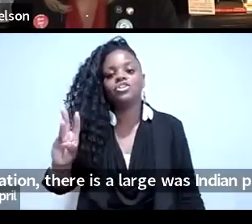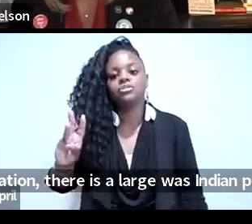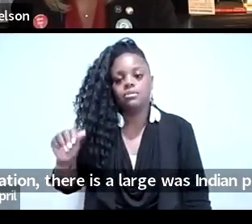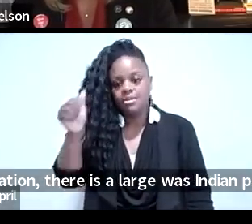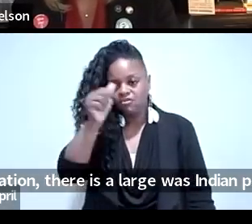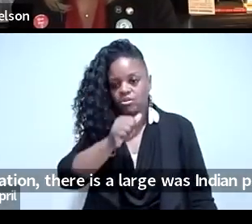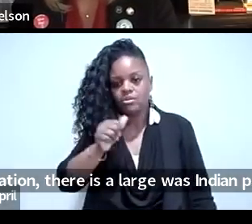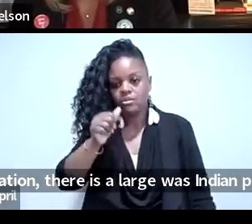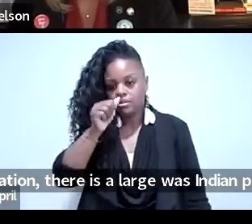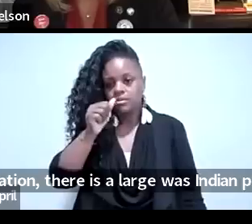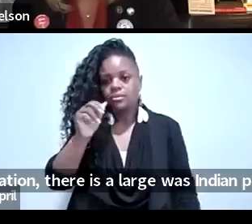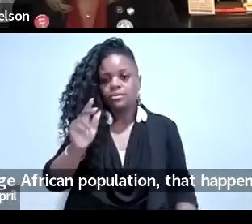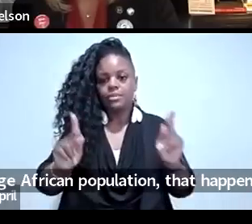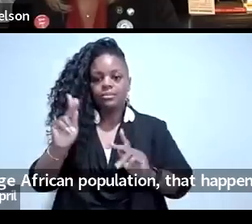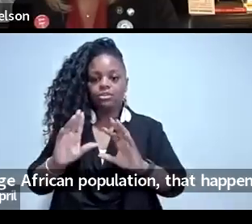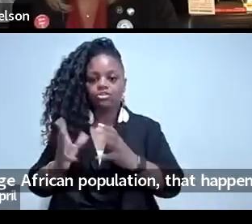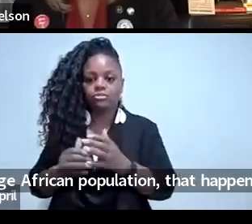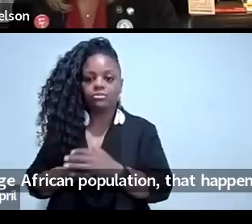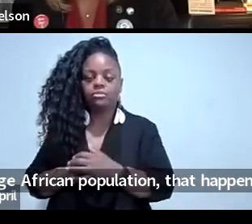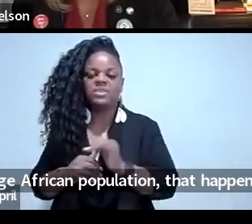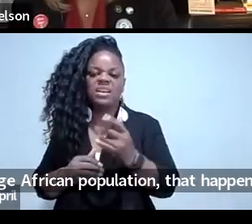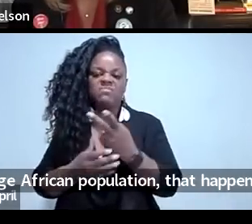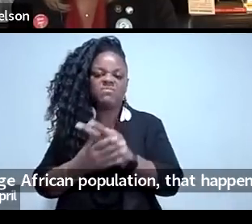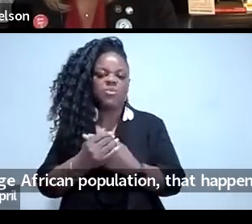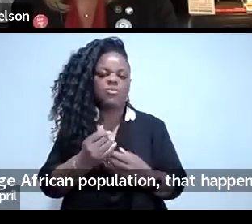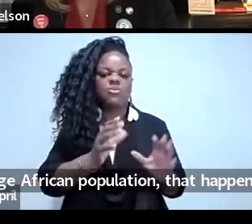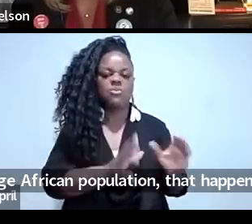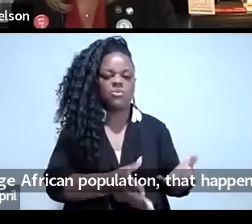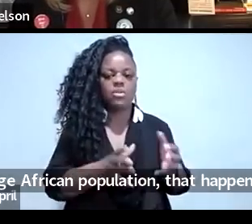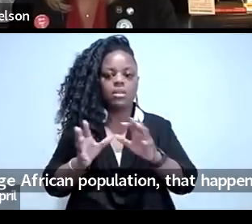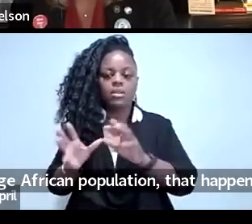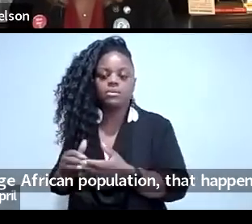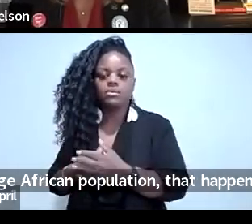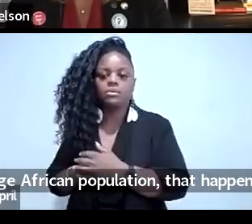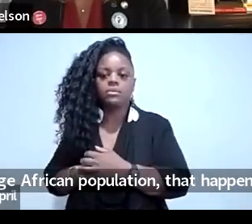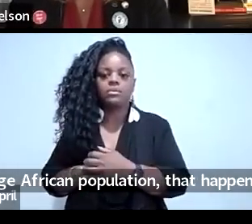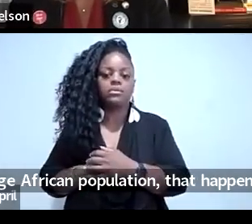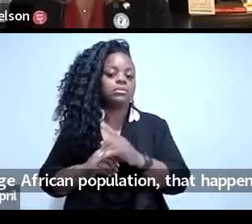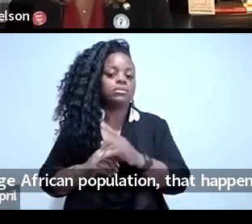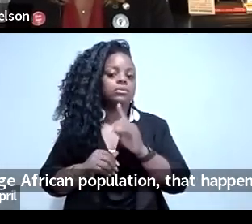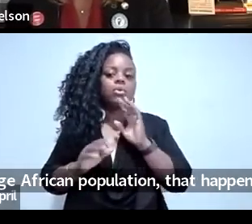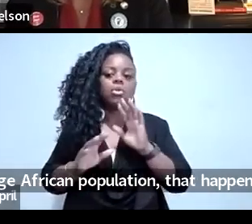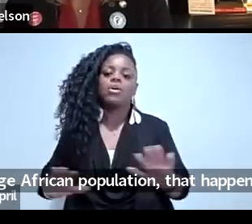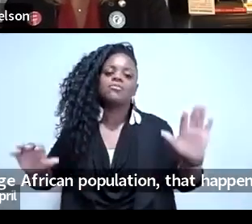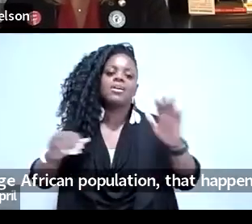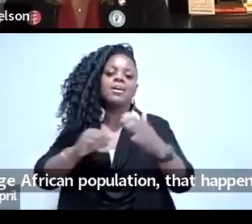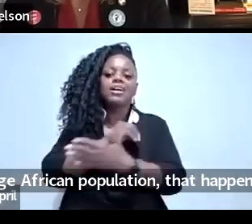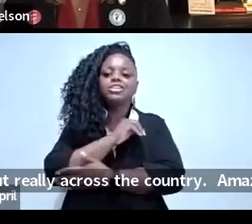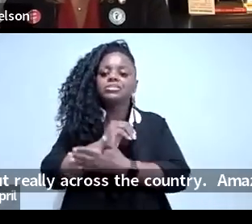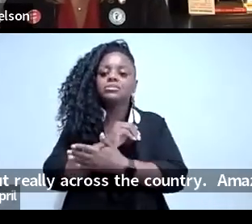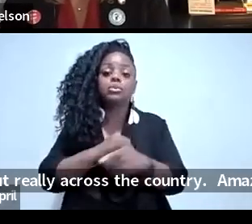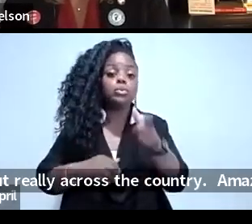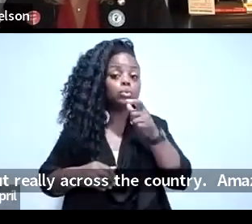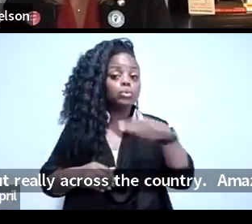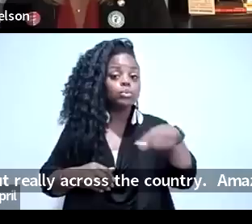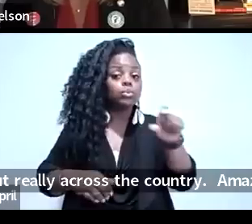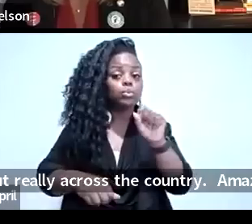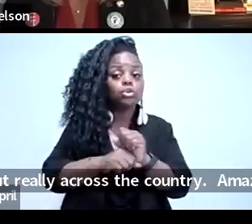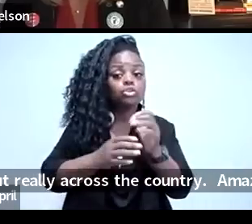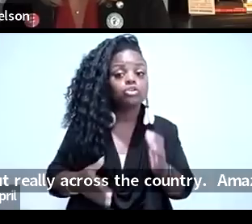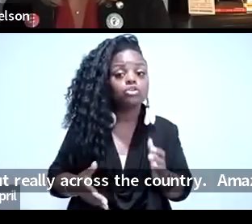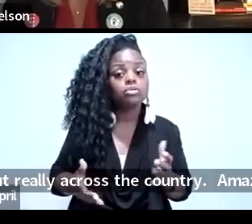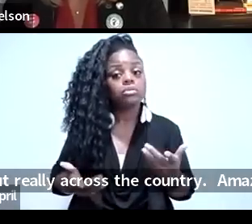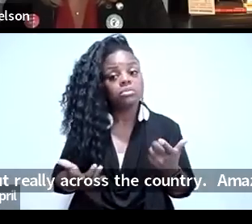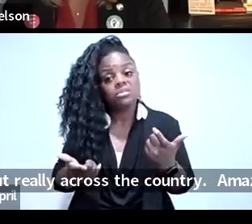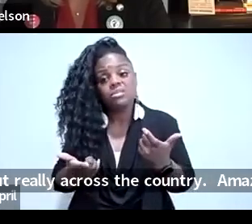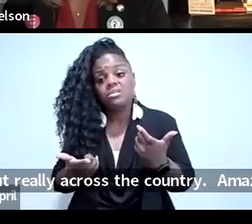country. Amazon workers, a huge portion of them are immigrant. And a lot of them come from countries